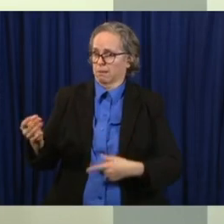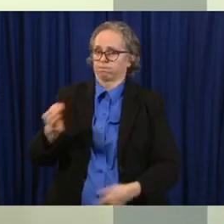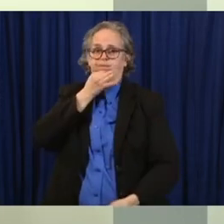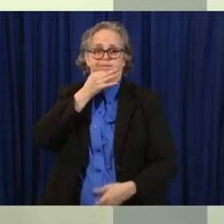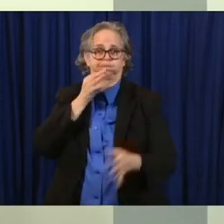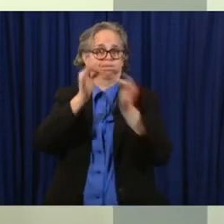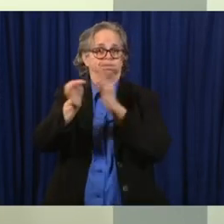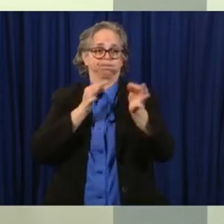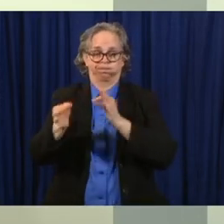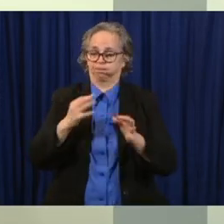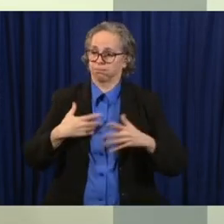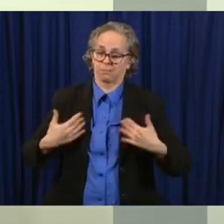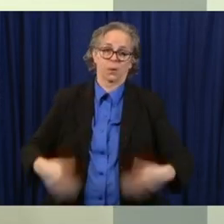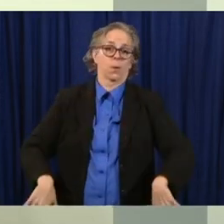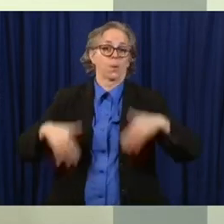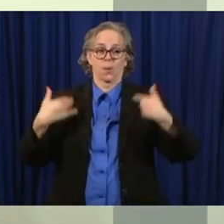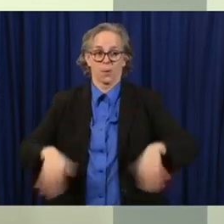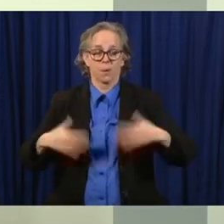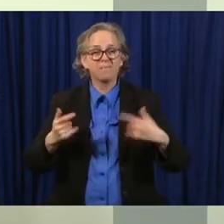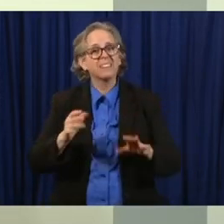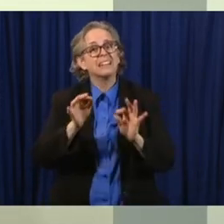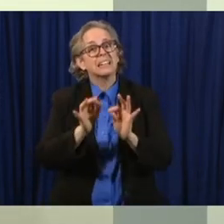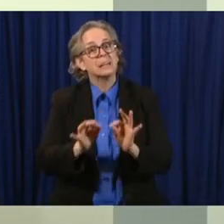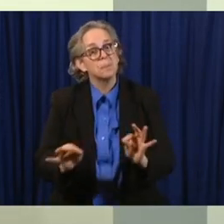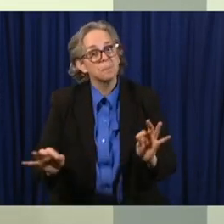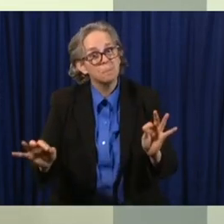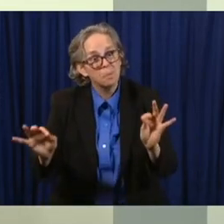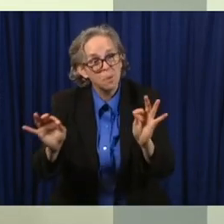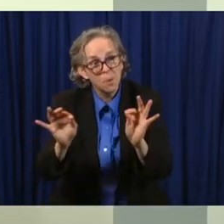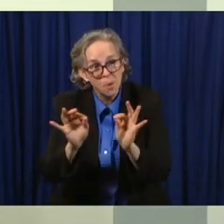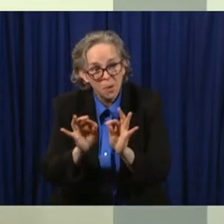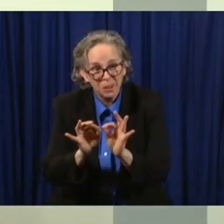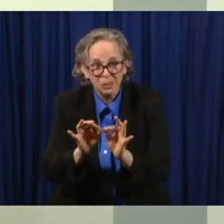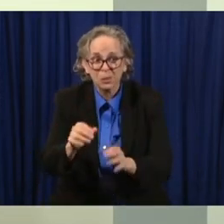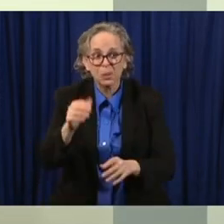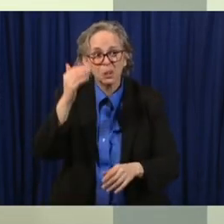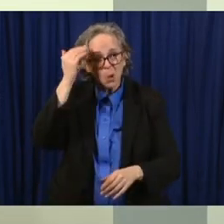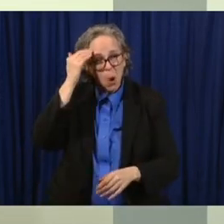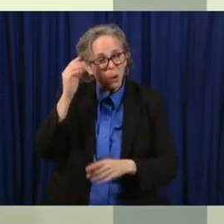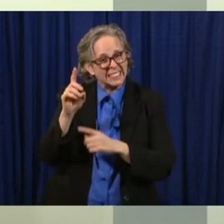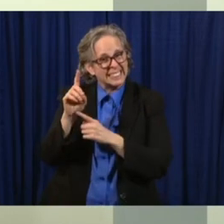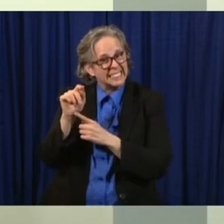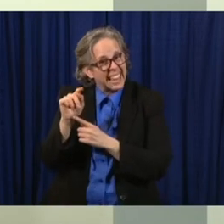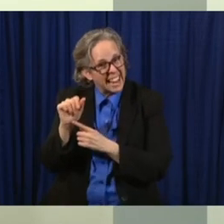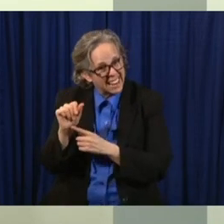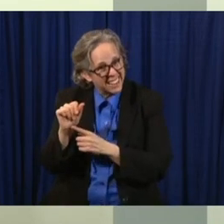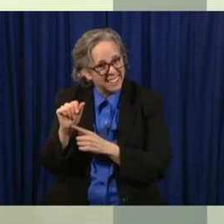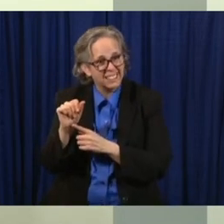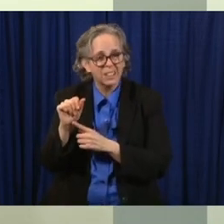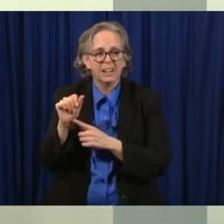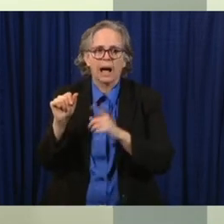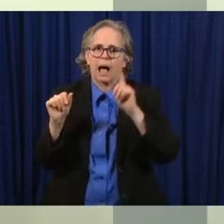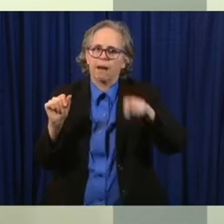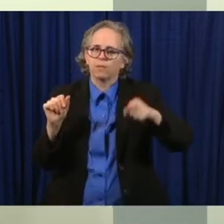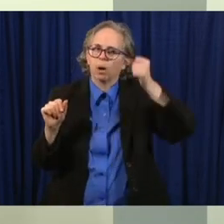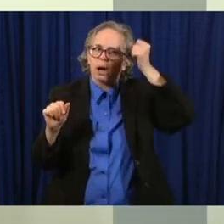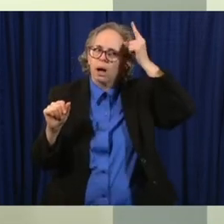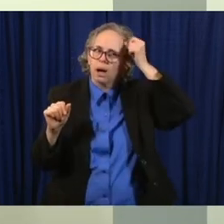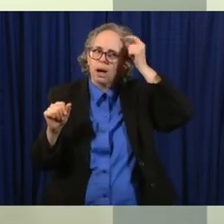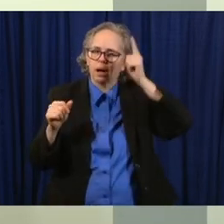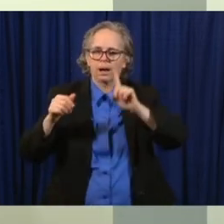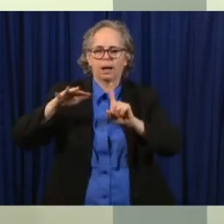talk about data, is to try to remember that it has to be taken in context. And I think we're